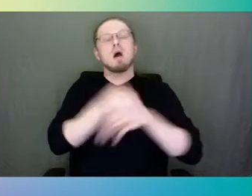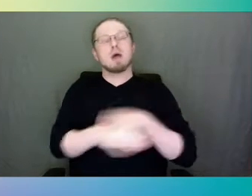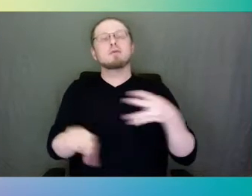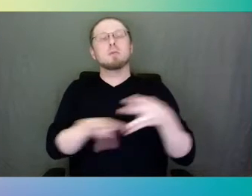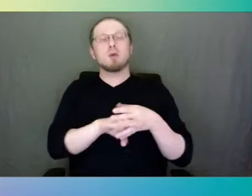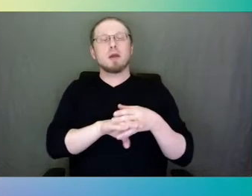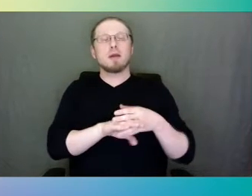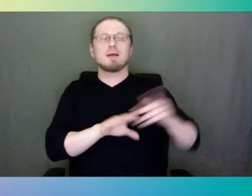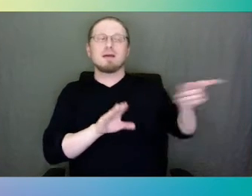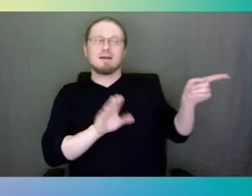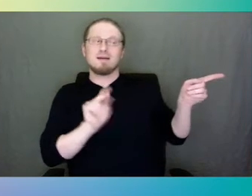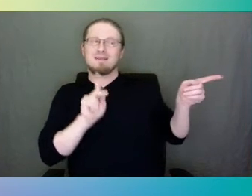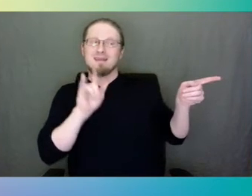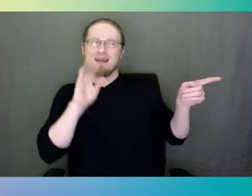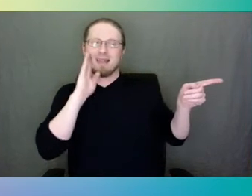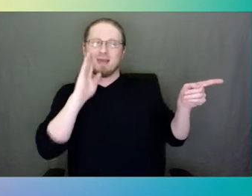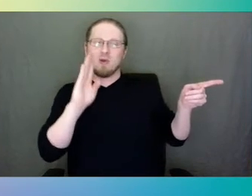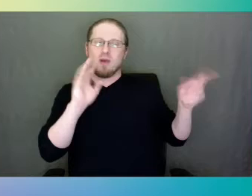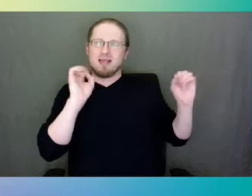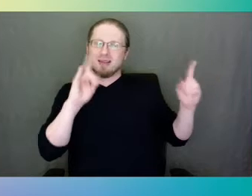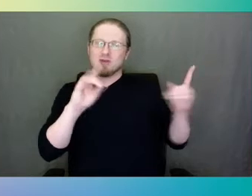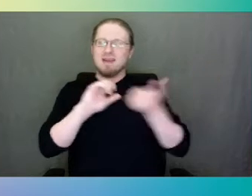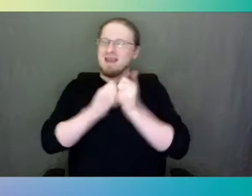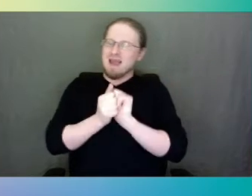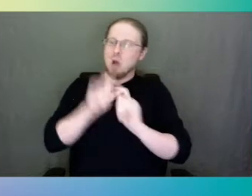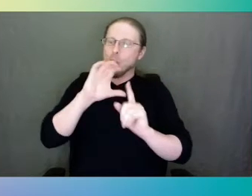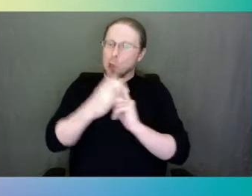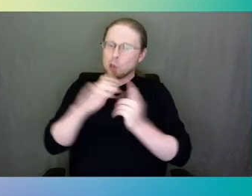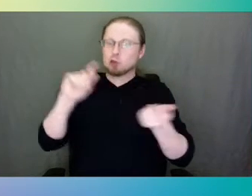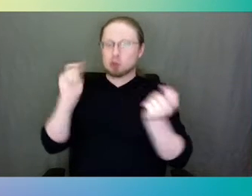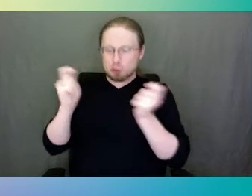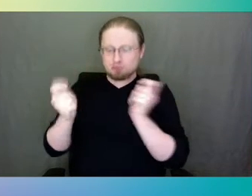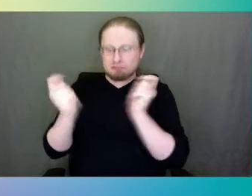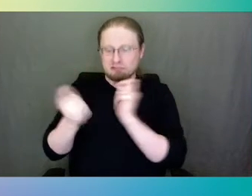us on how the culture changed during this period.